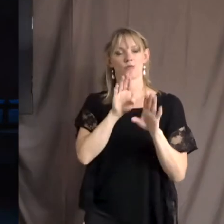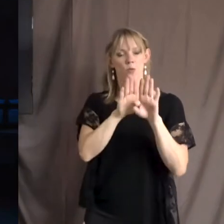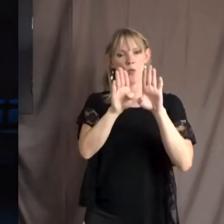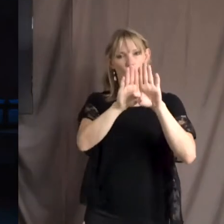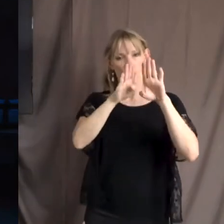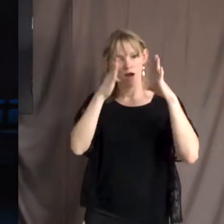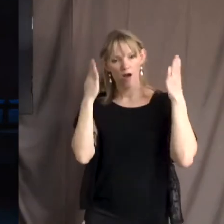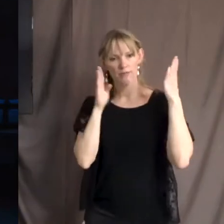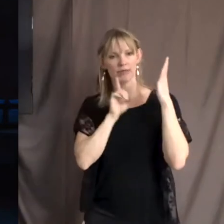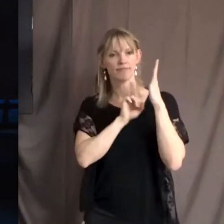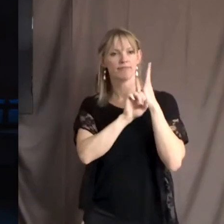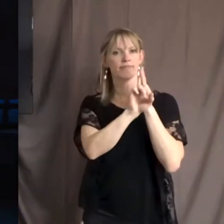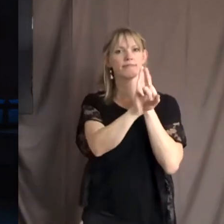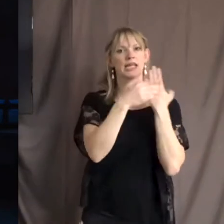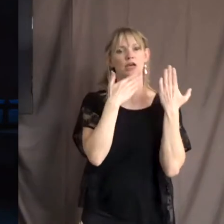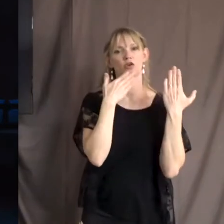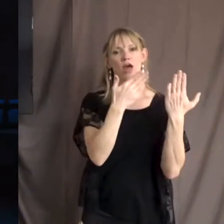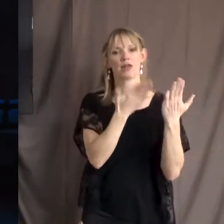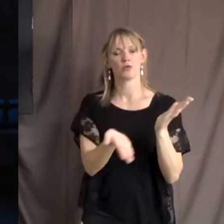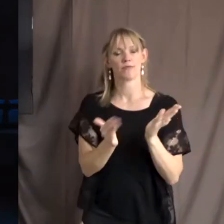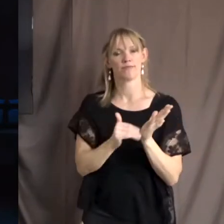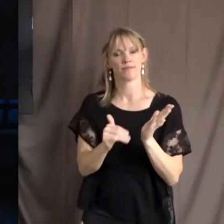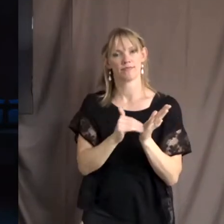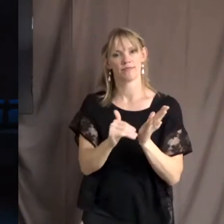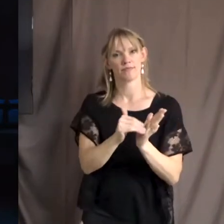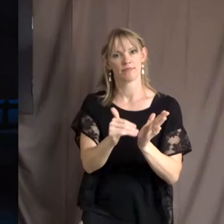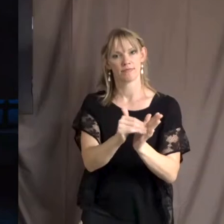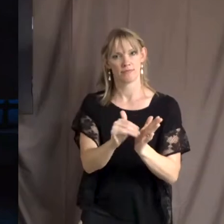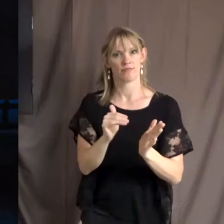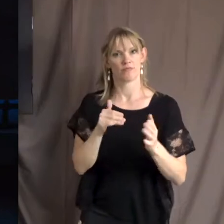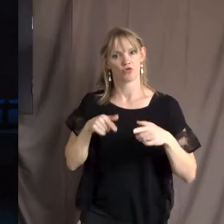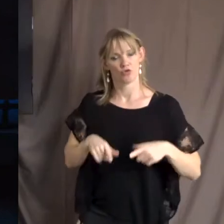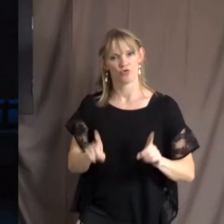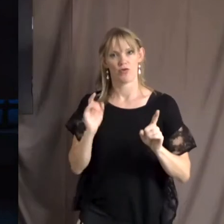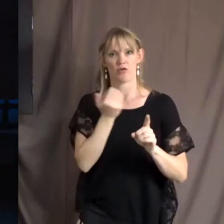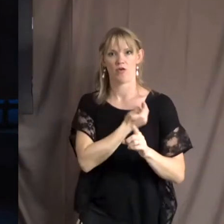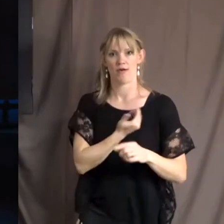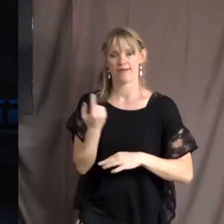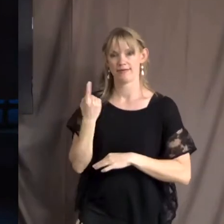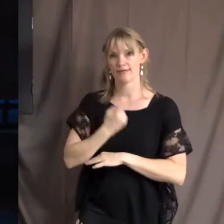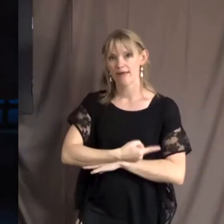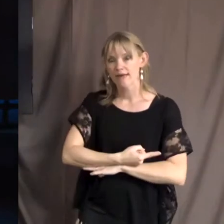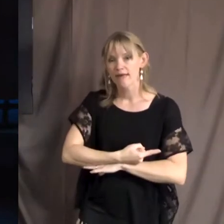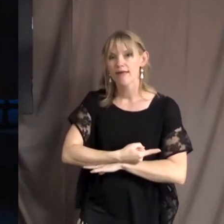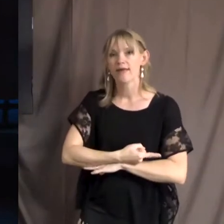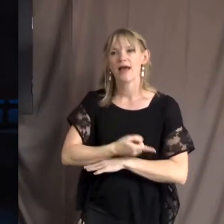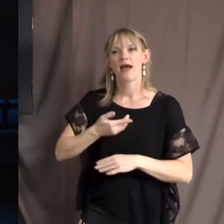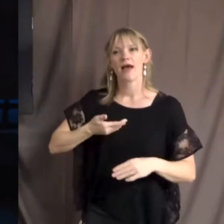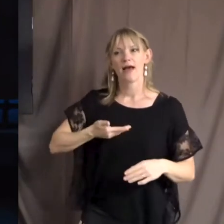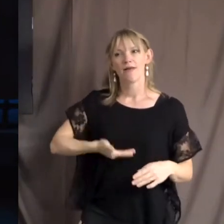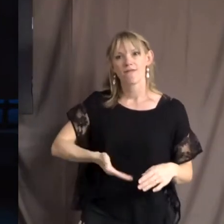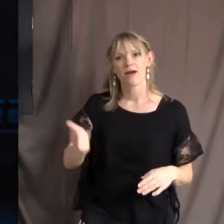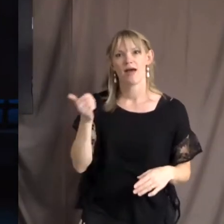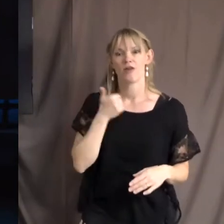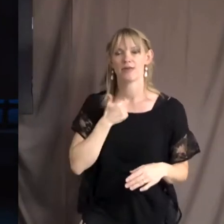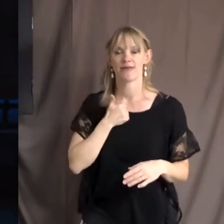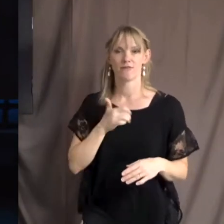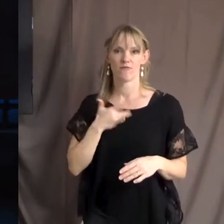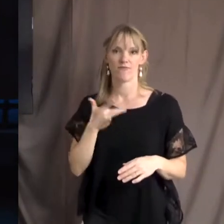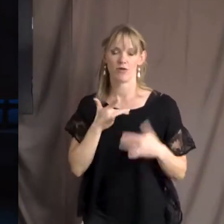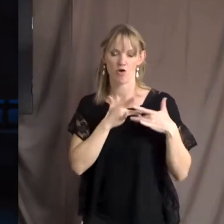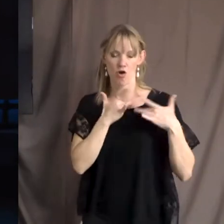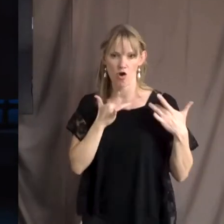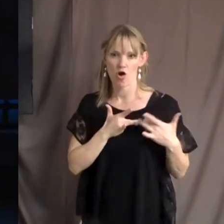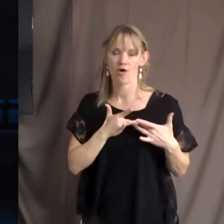of gratitude over and over again throughout our day, inviting ourselves to feel that heartfelt sense of